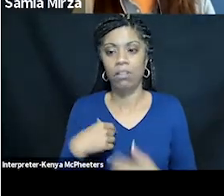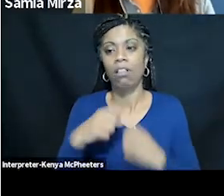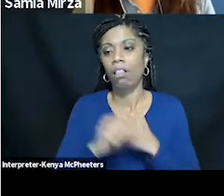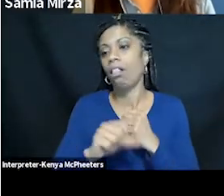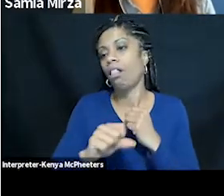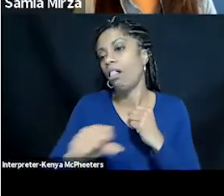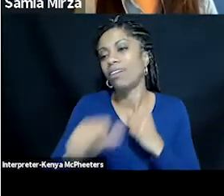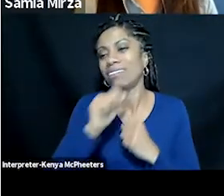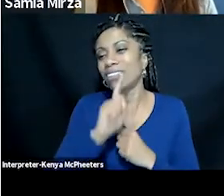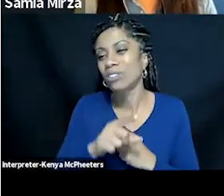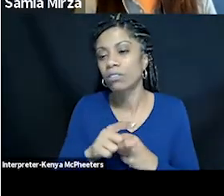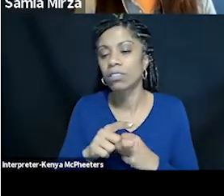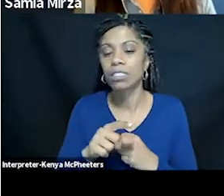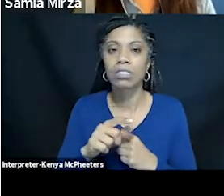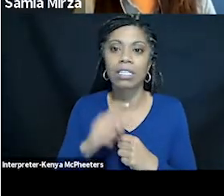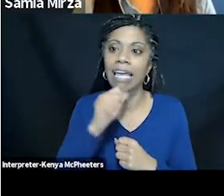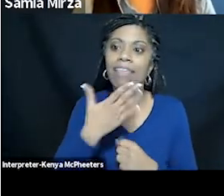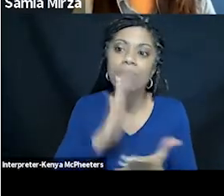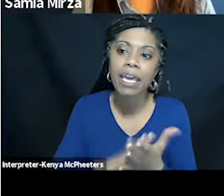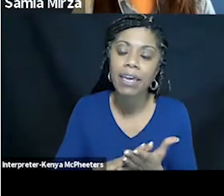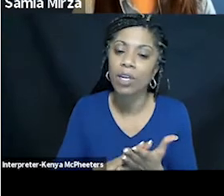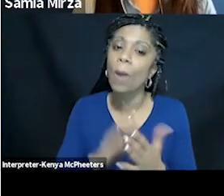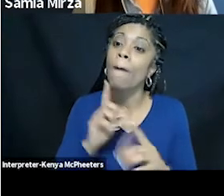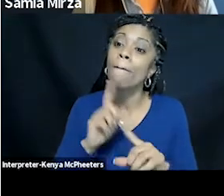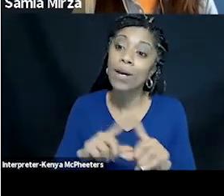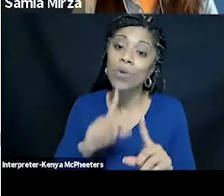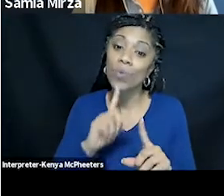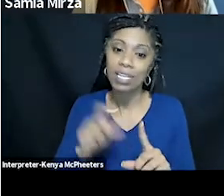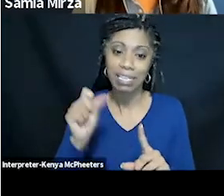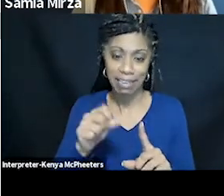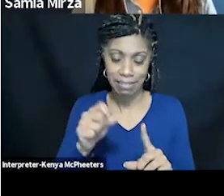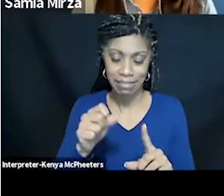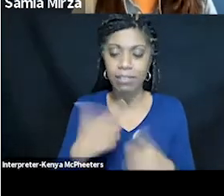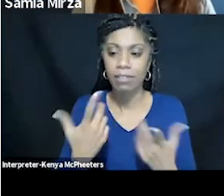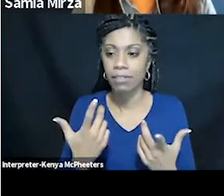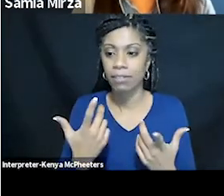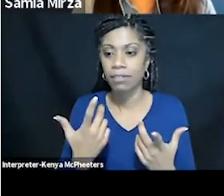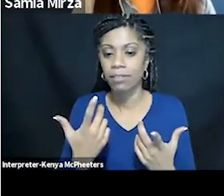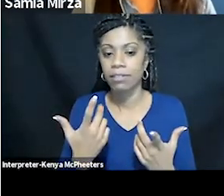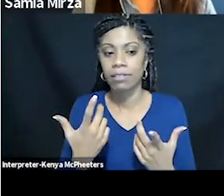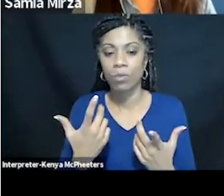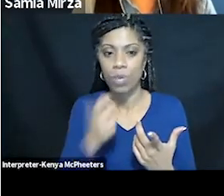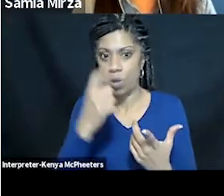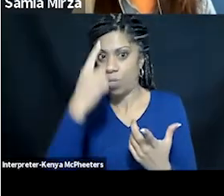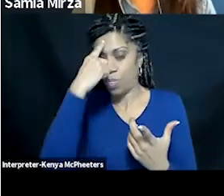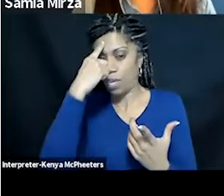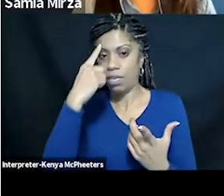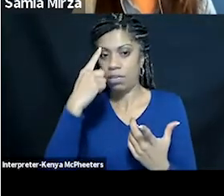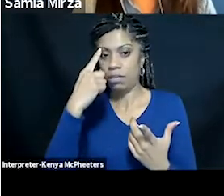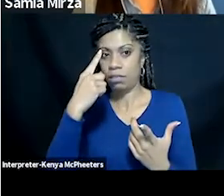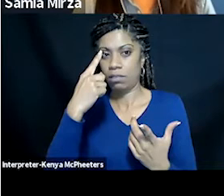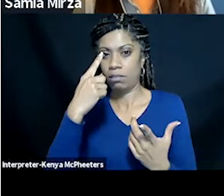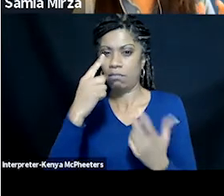on perceived values based on various identities. And so no, we don't think that it's an